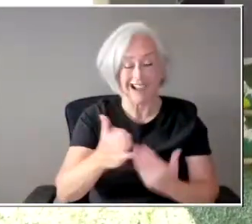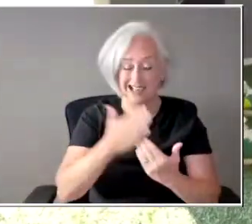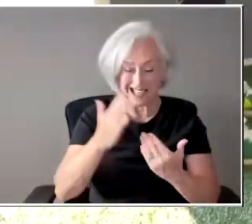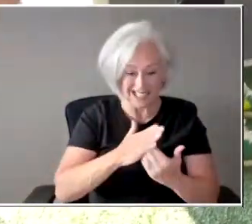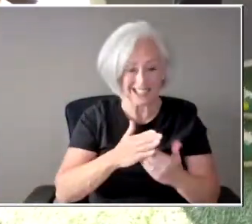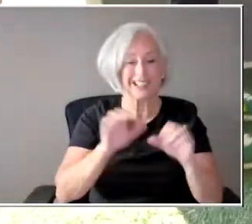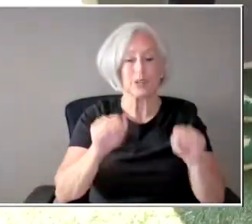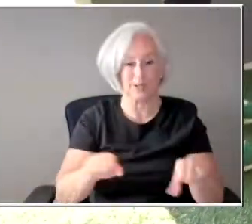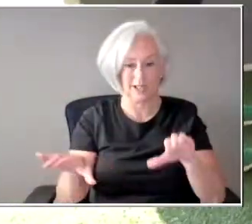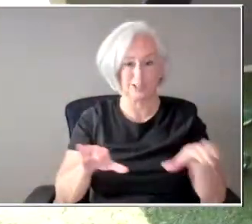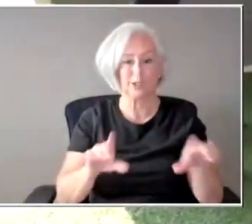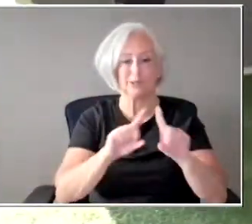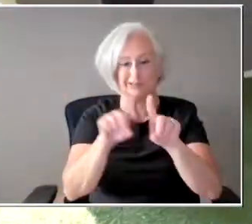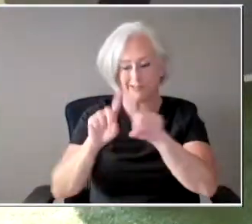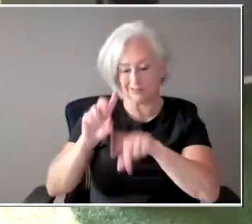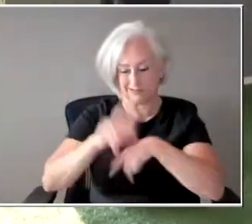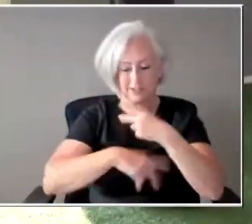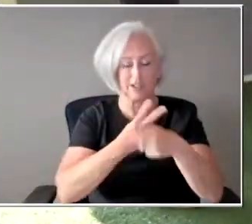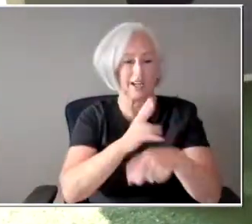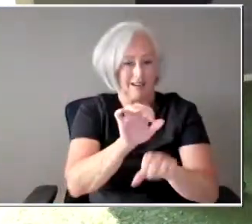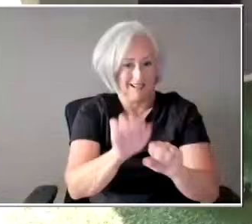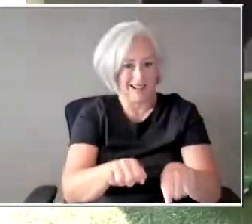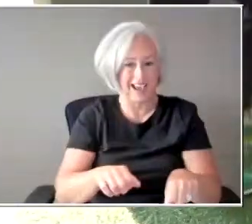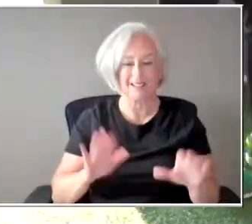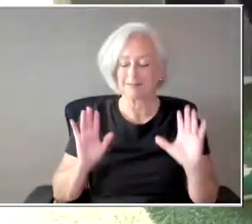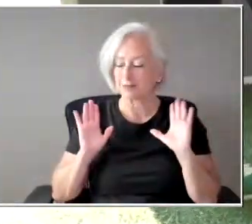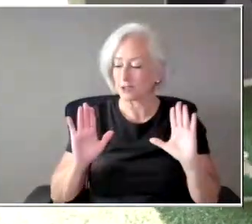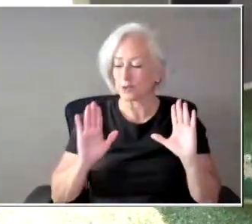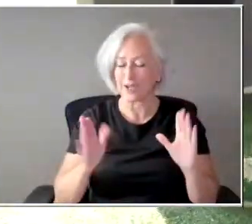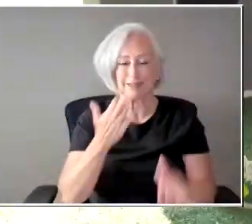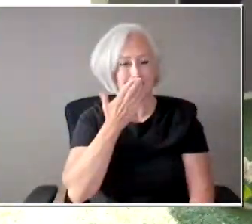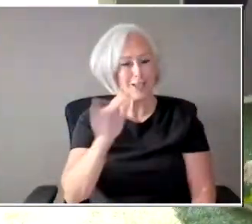good. Excellent. Doing good, Hawk. All right.